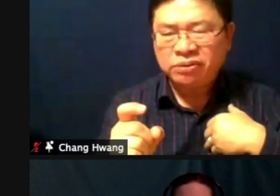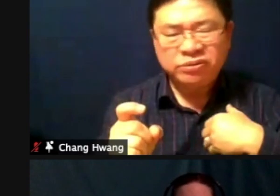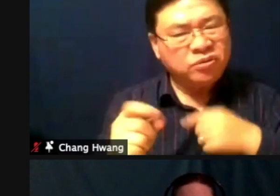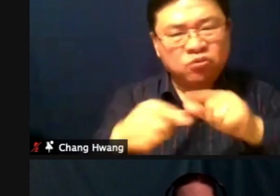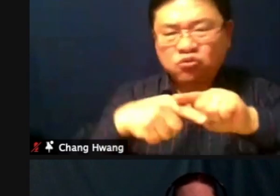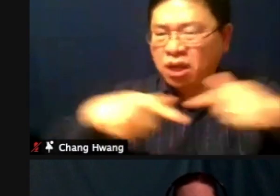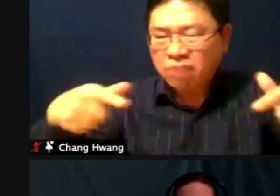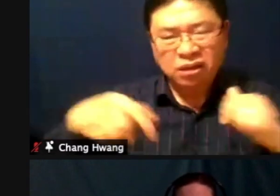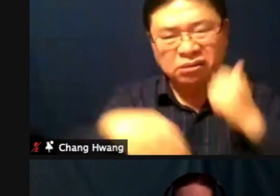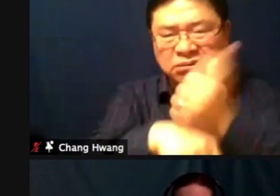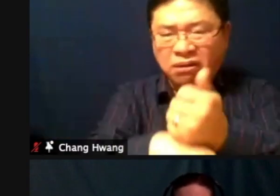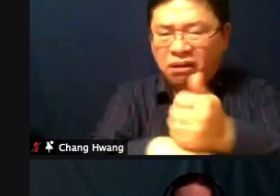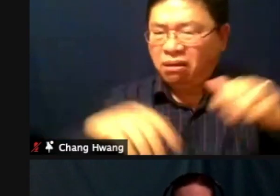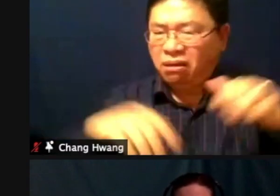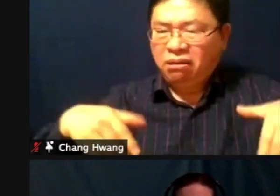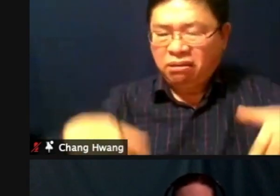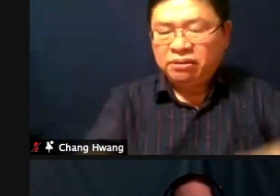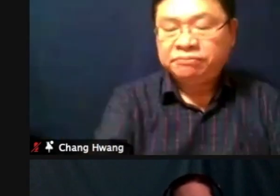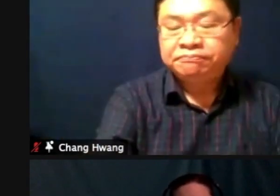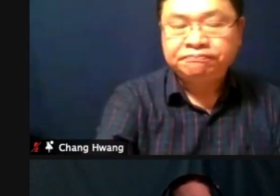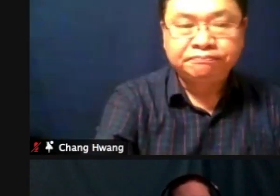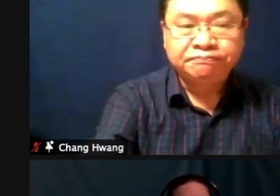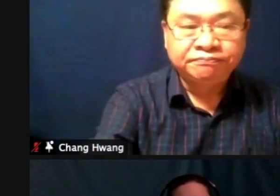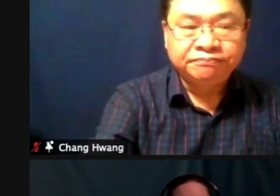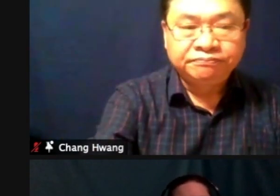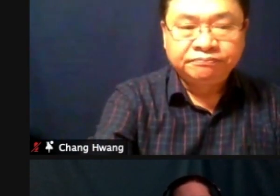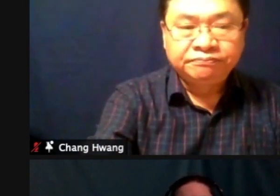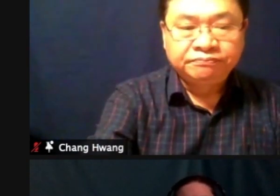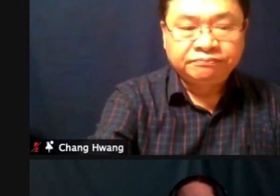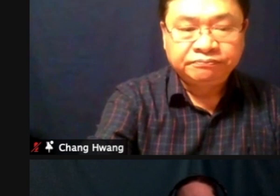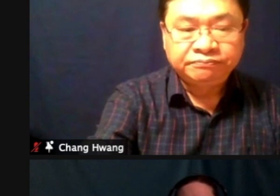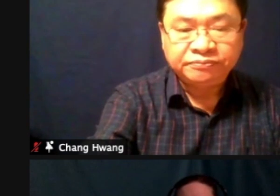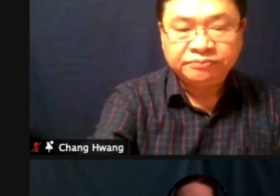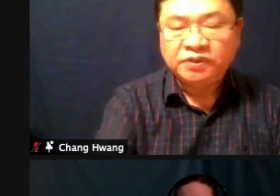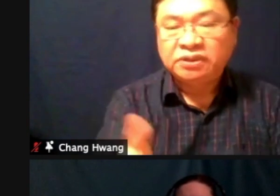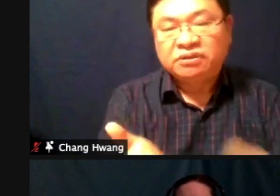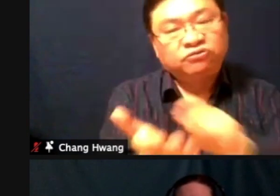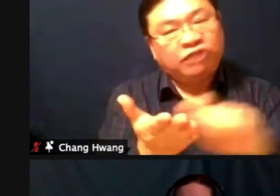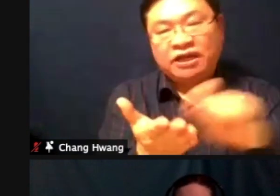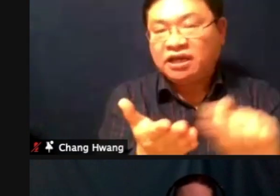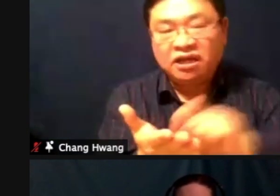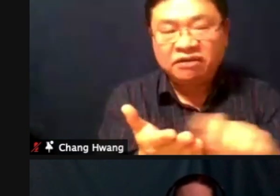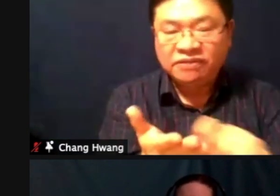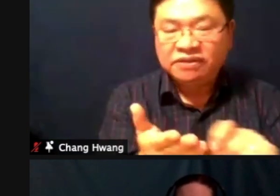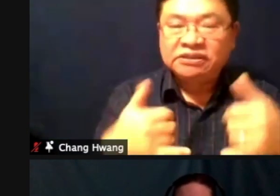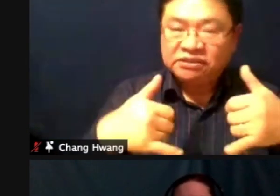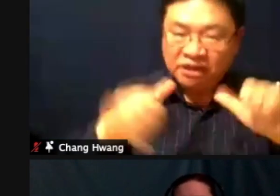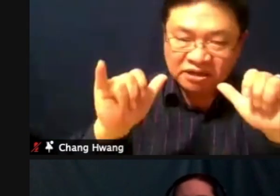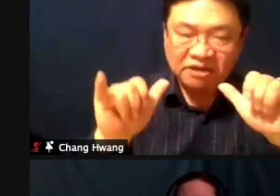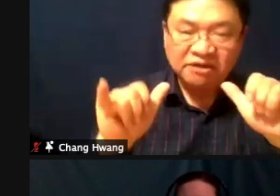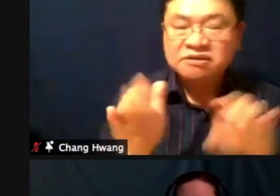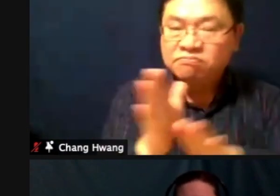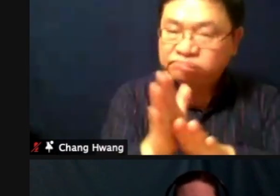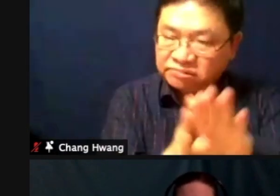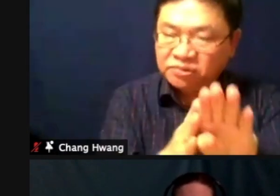When I meet people to communicate in KSL, I see that they just don't have the grammatical